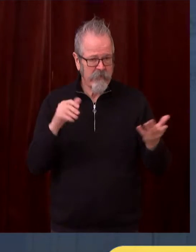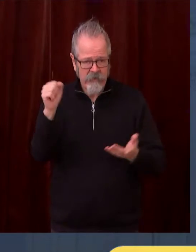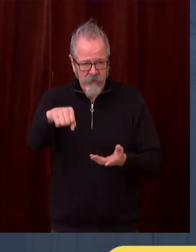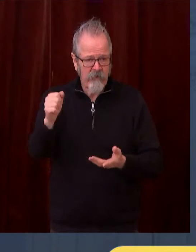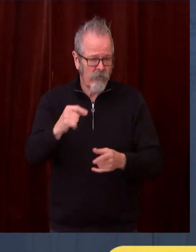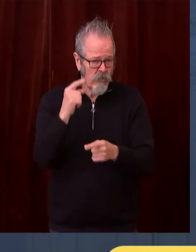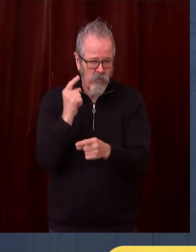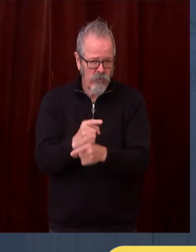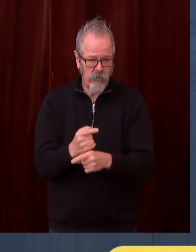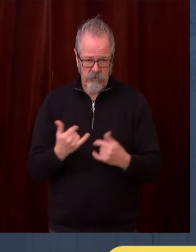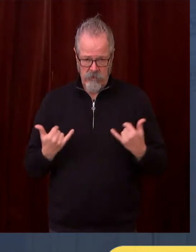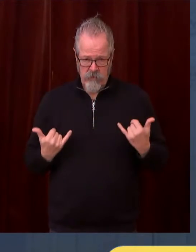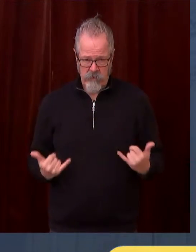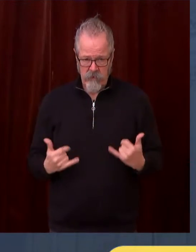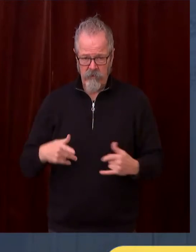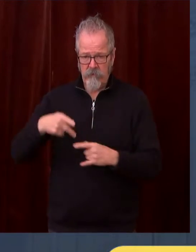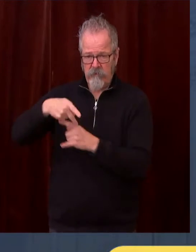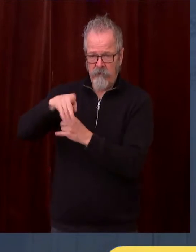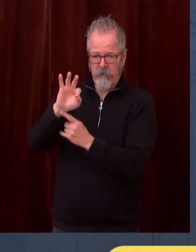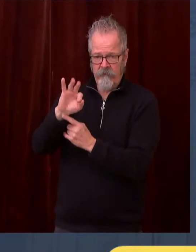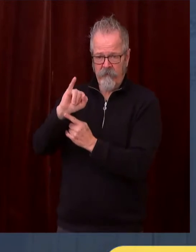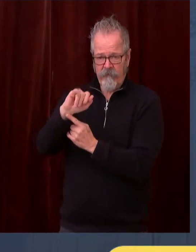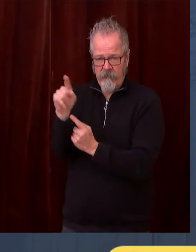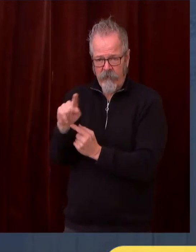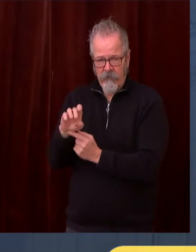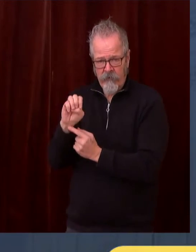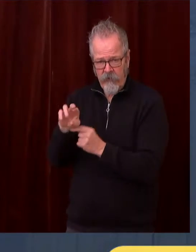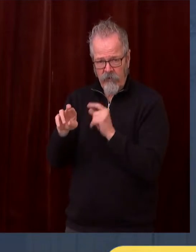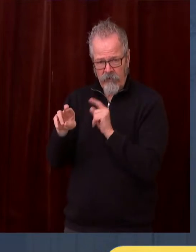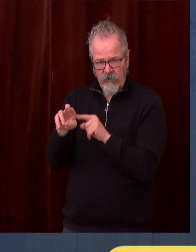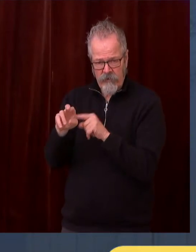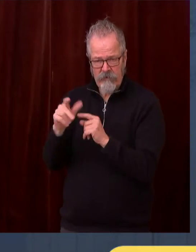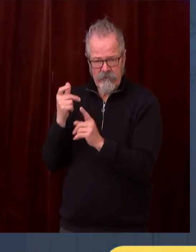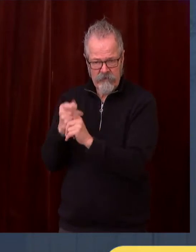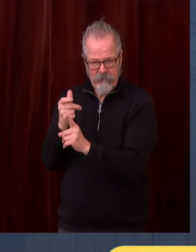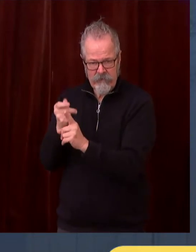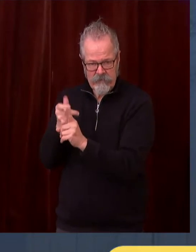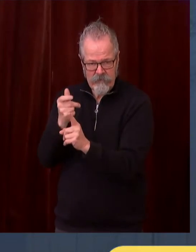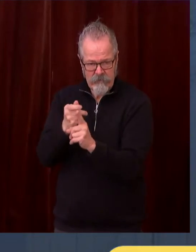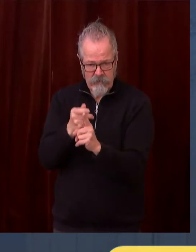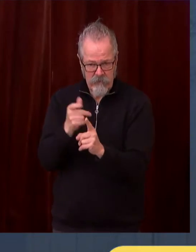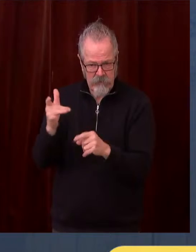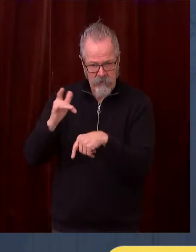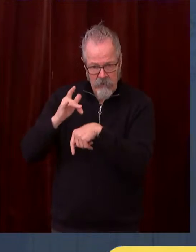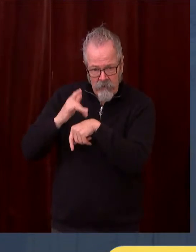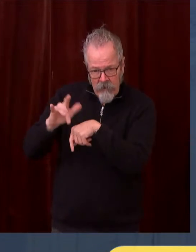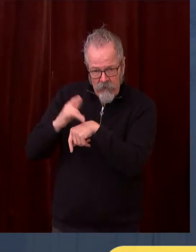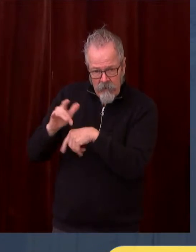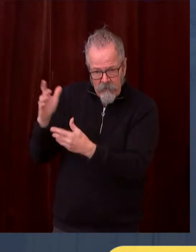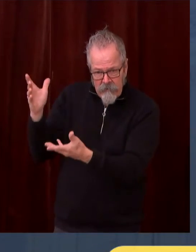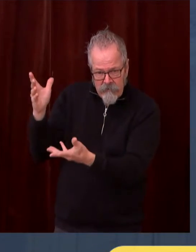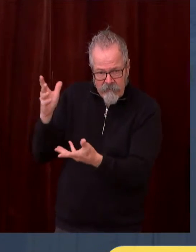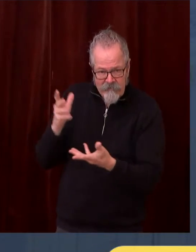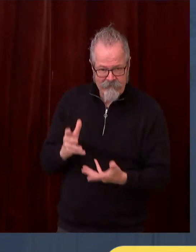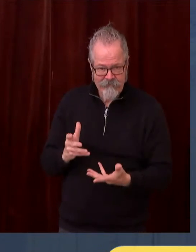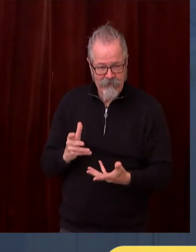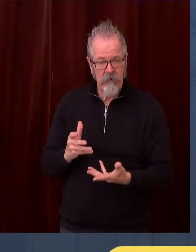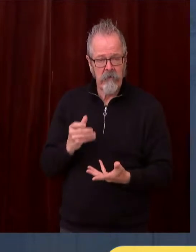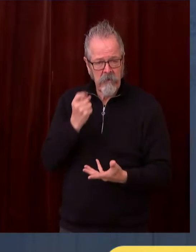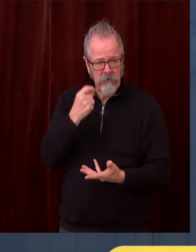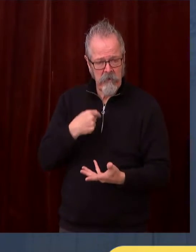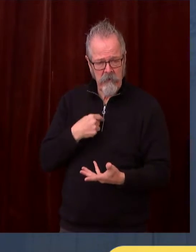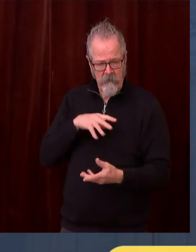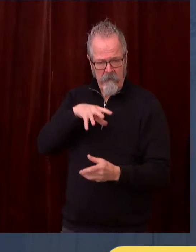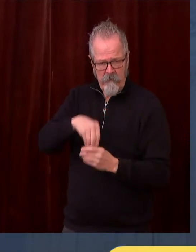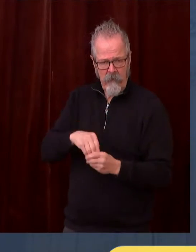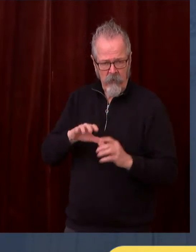Dr. Marcuse and I concurred in the work group's unanimous conclusion that that vaccine is both safe and effective.